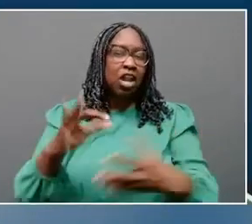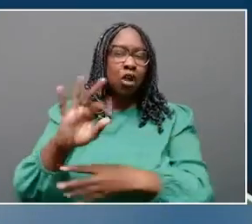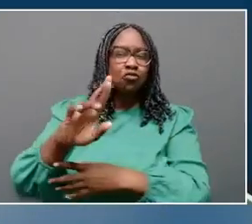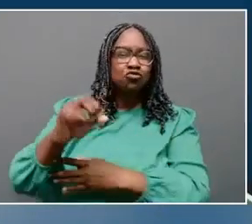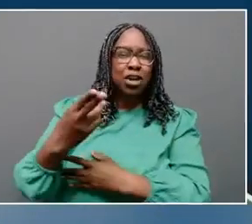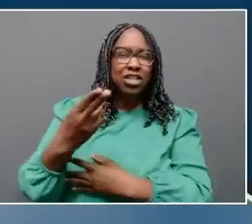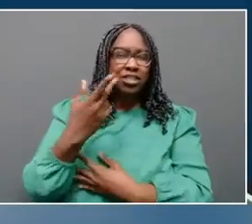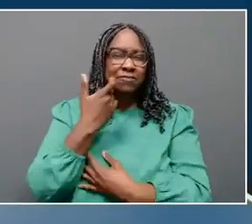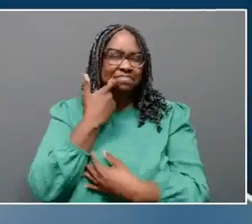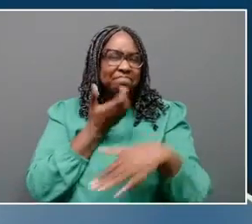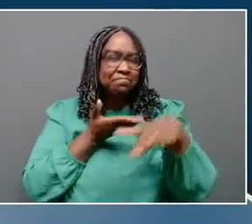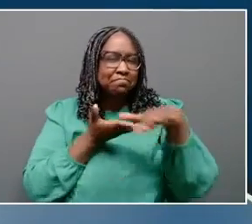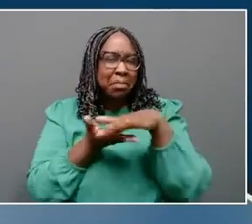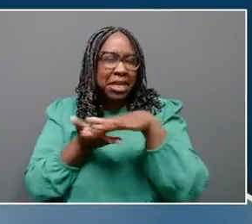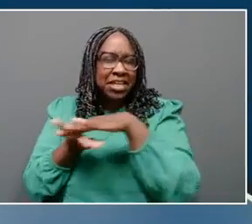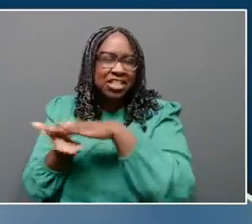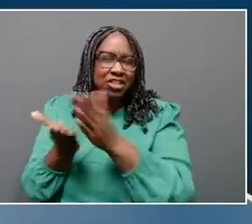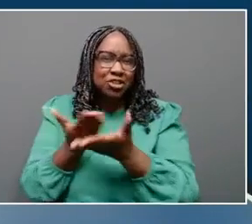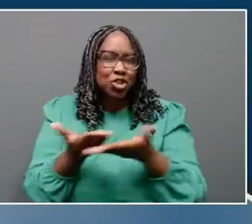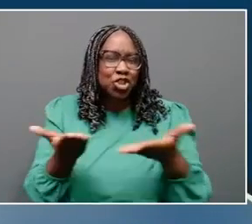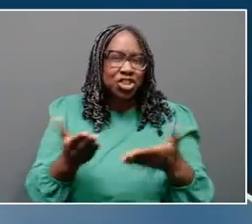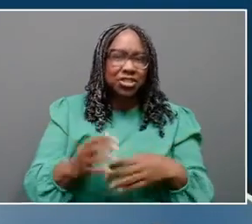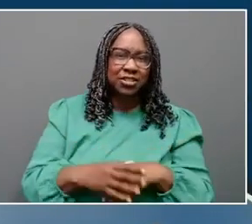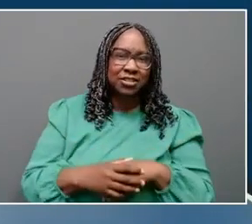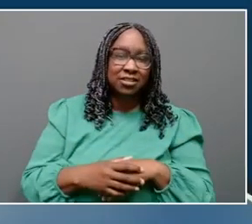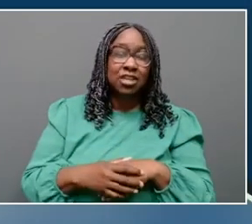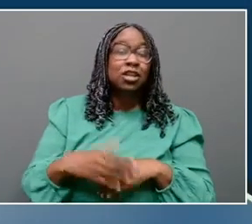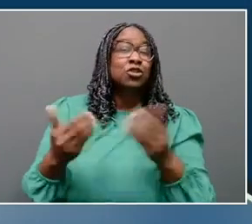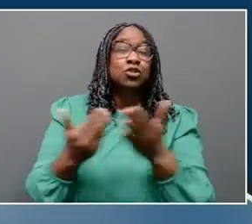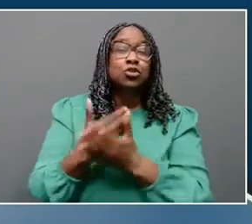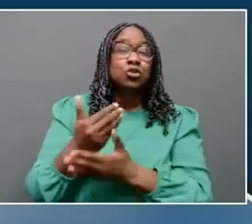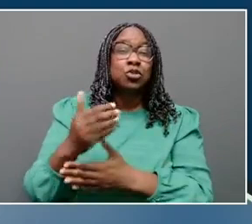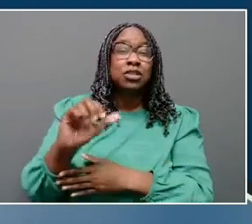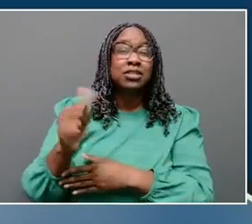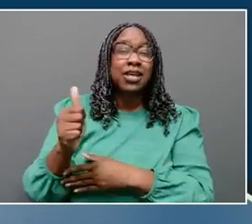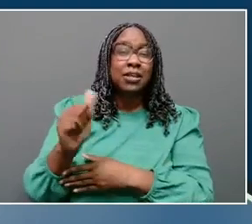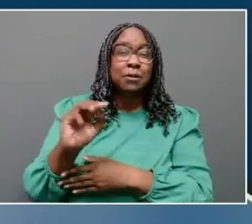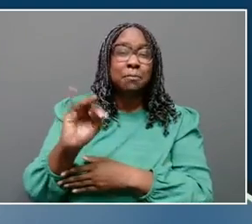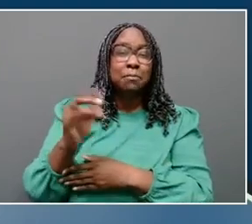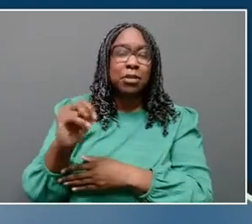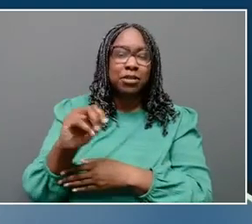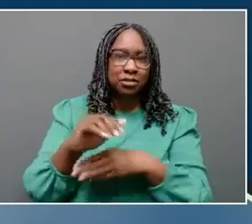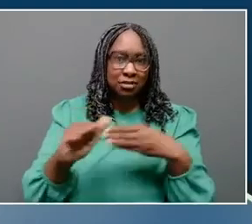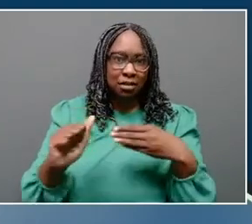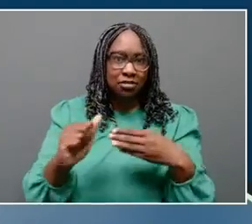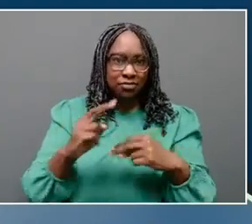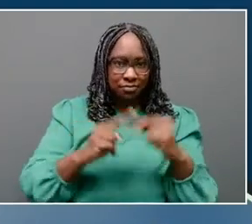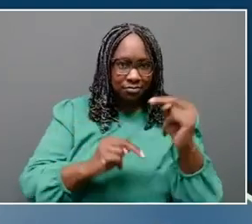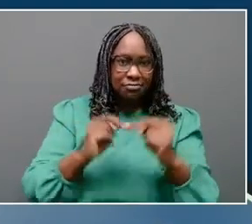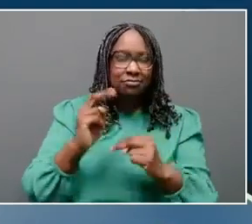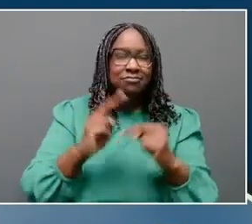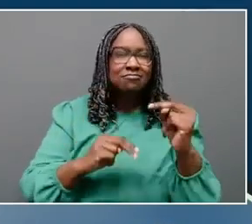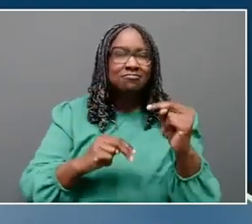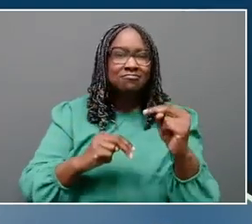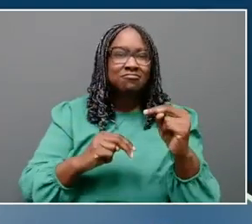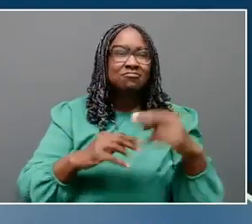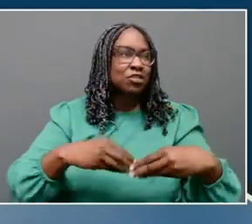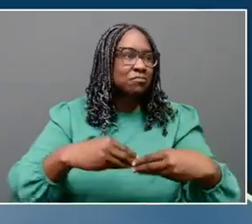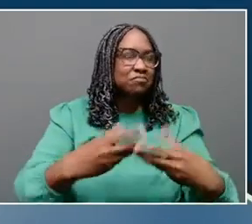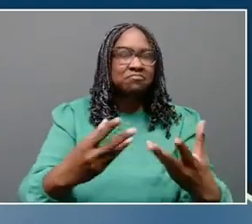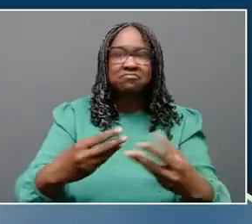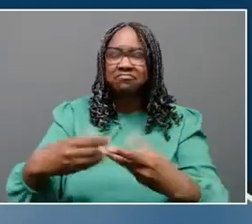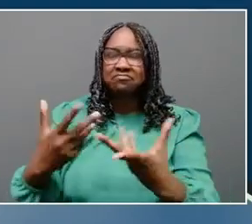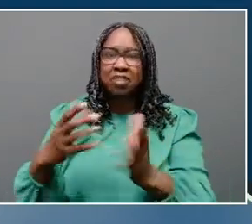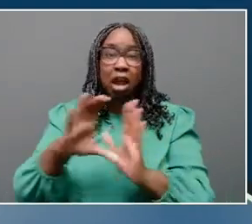The company is set to locate a new $10 million facility in Northern Kentucky to service the Commonwealth as well as Ohio, Indiana,